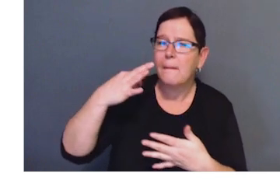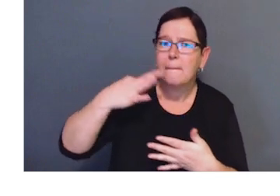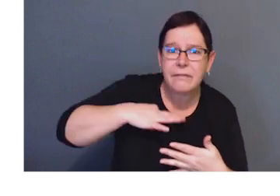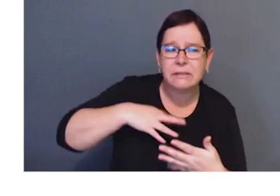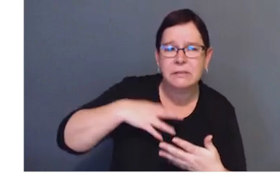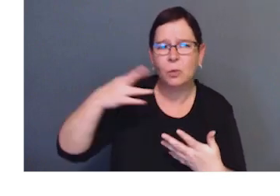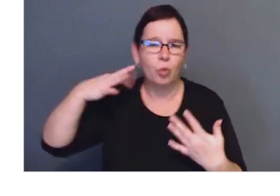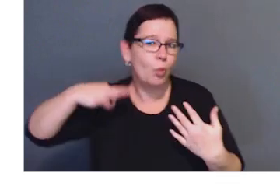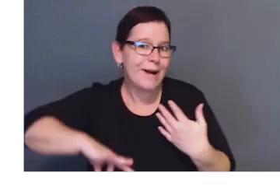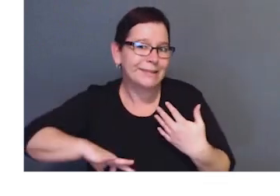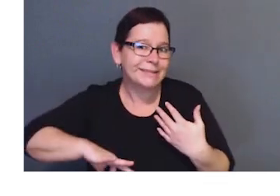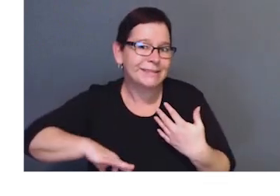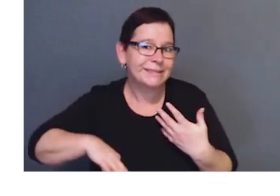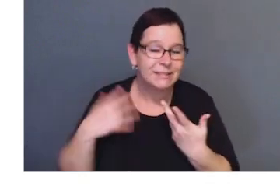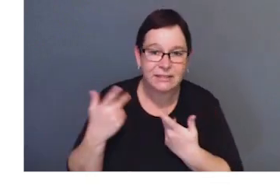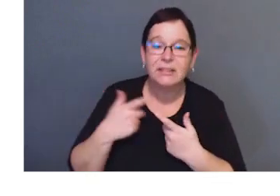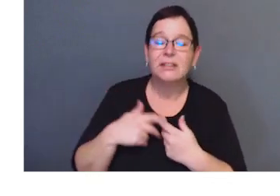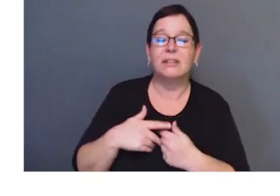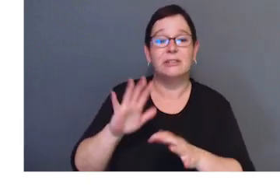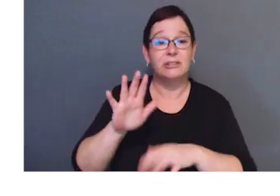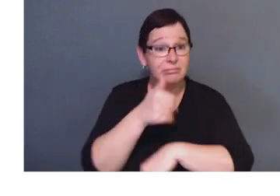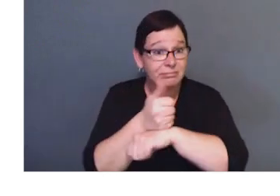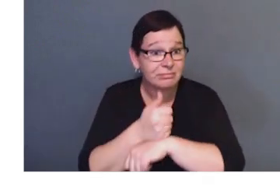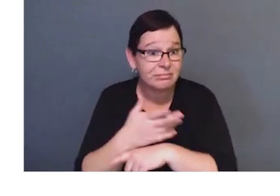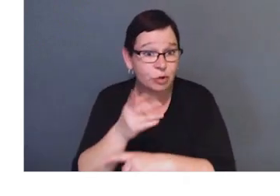a refund, you can receive it faster.